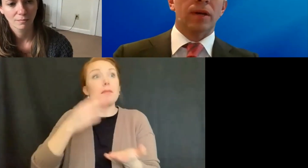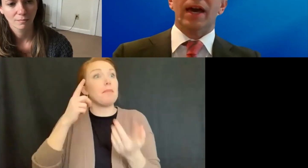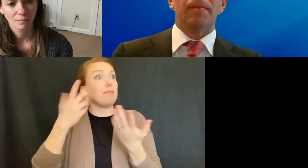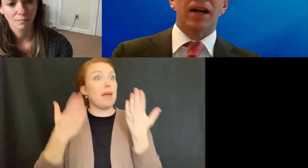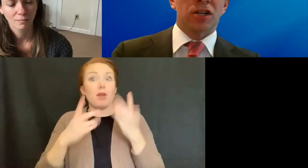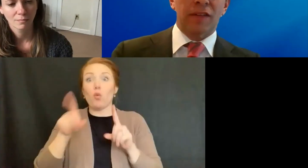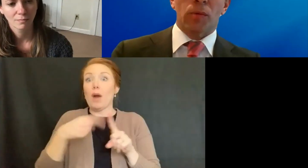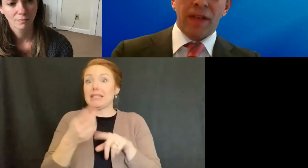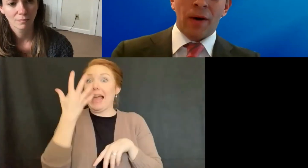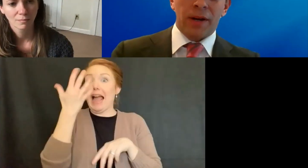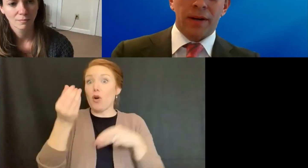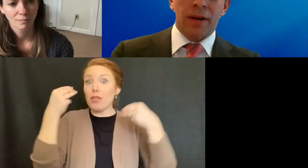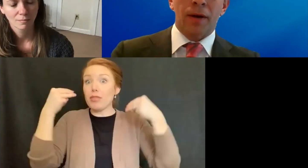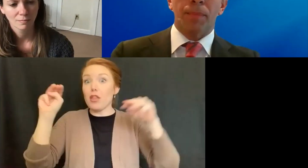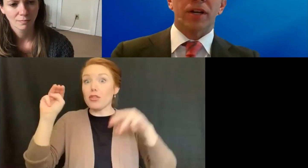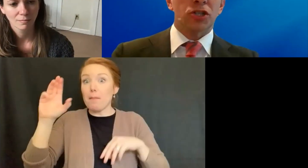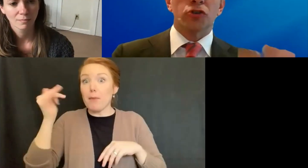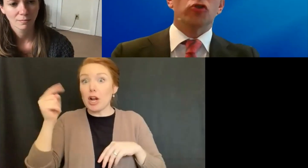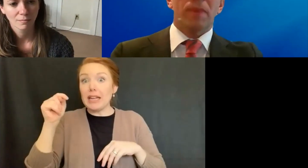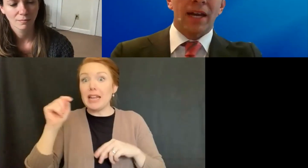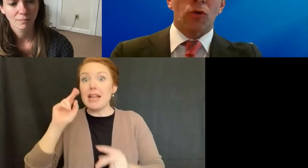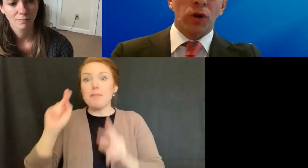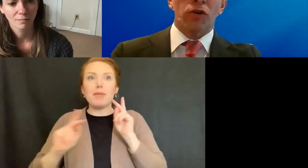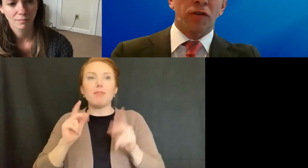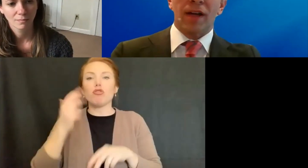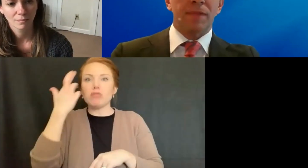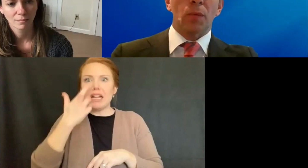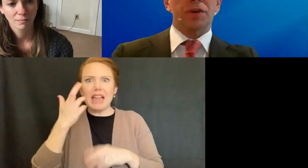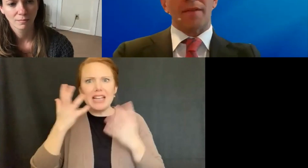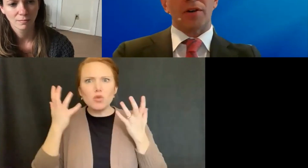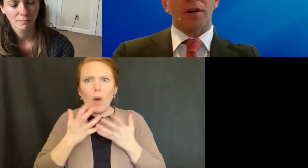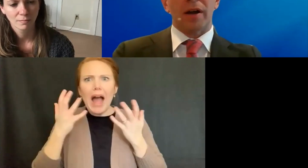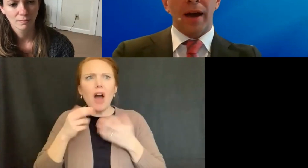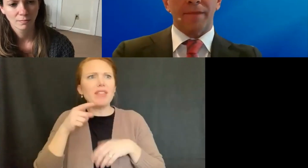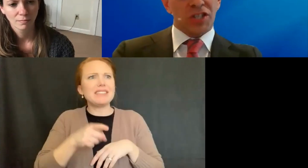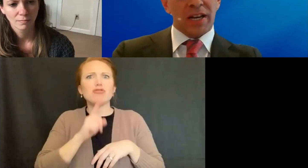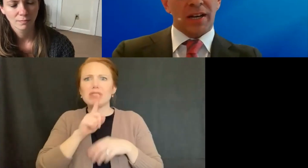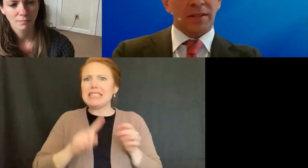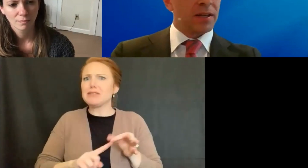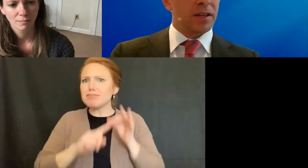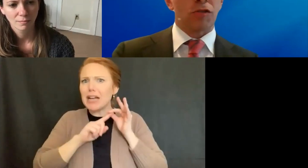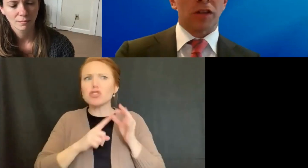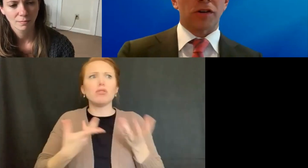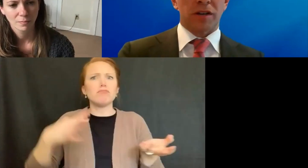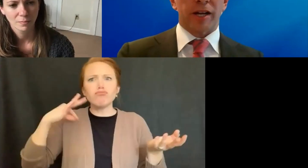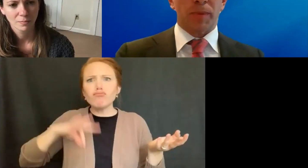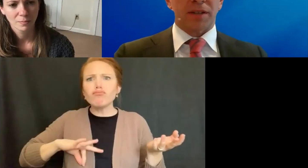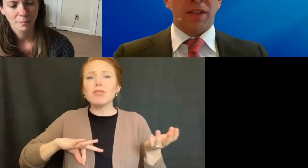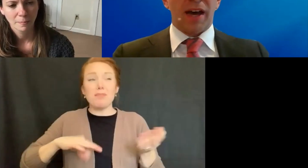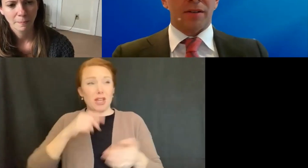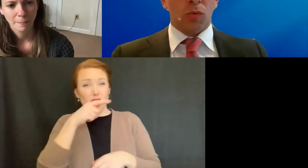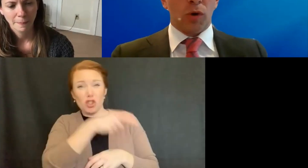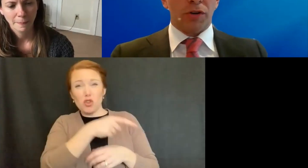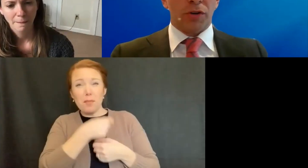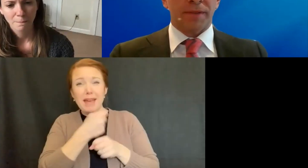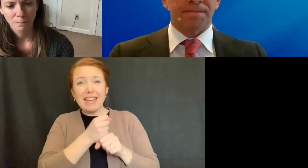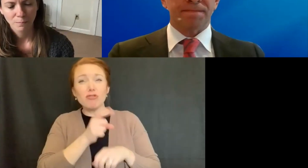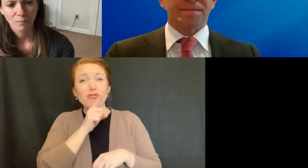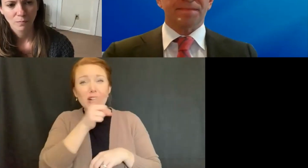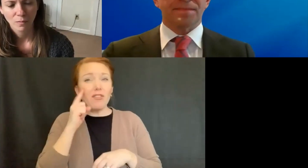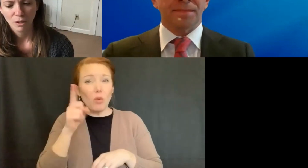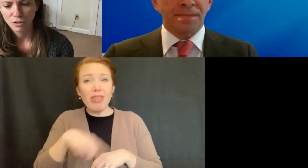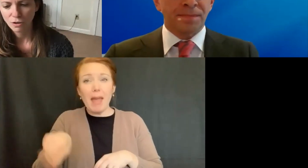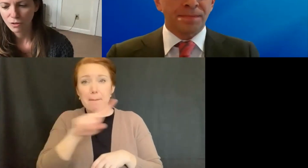like, can't imagine living without it. But until you made it real for them, they would never have seen it. Do you think there's an aspect of that to what you're